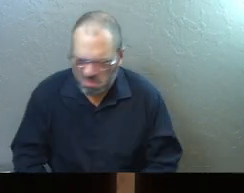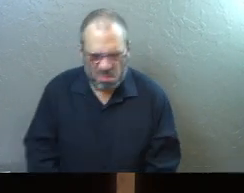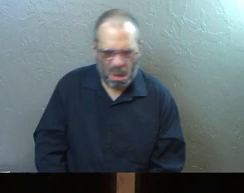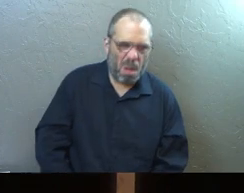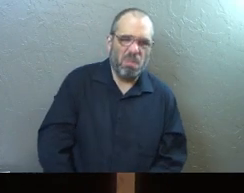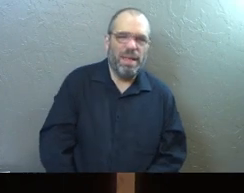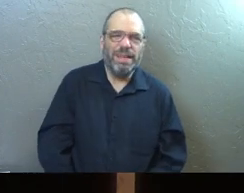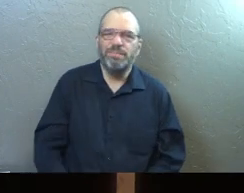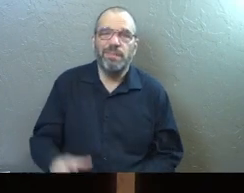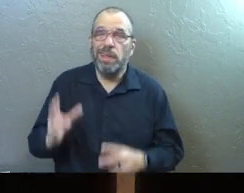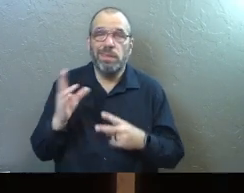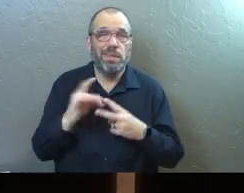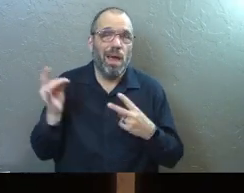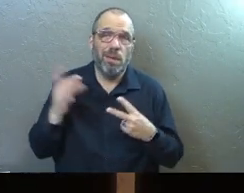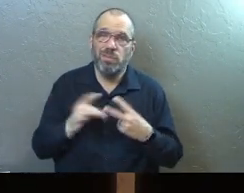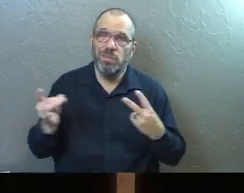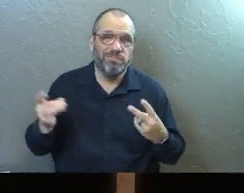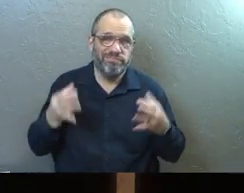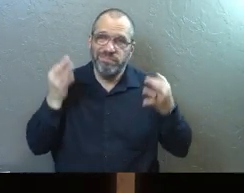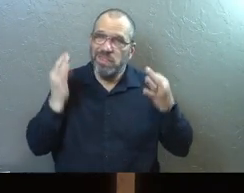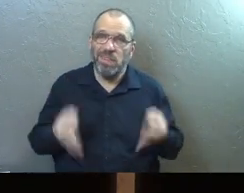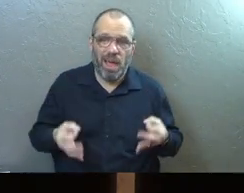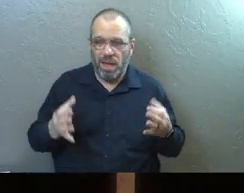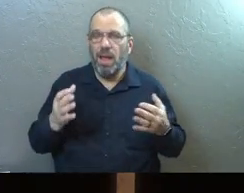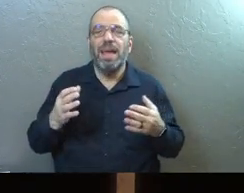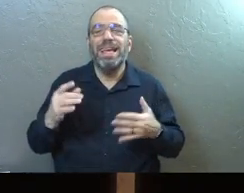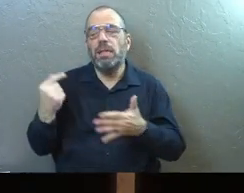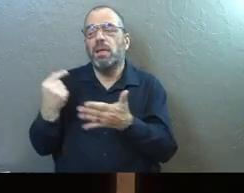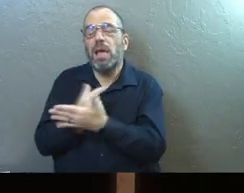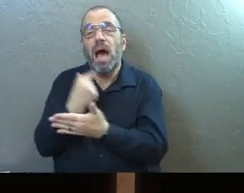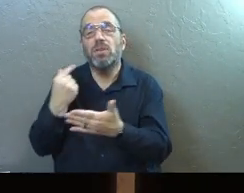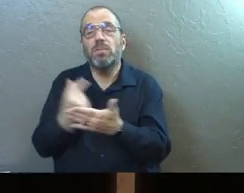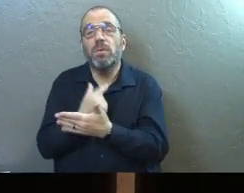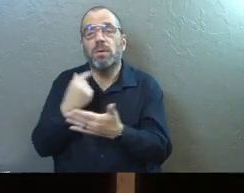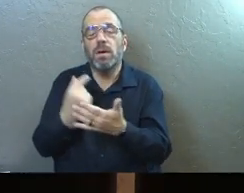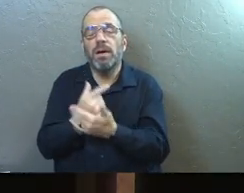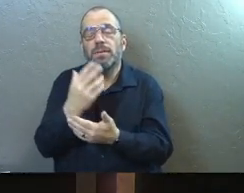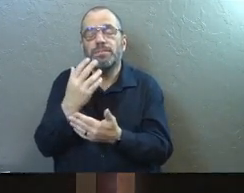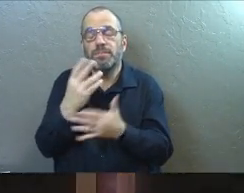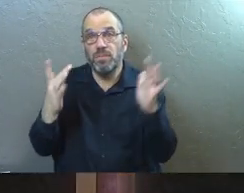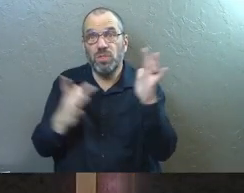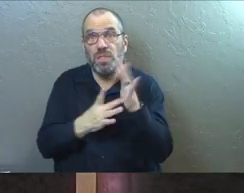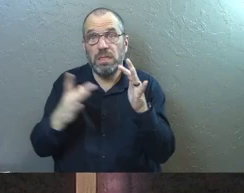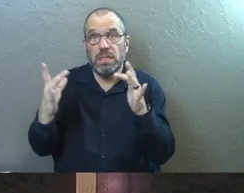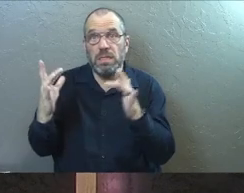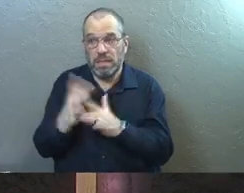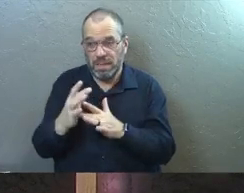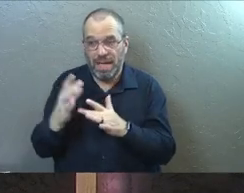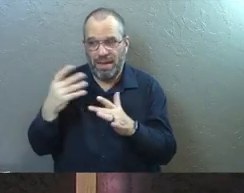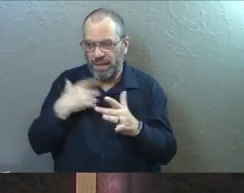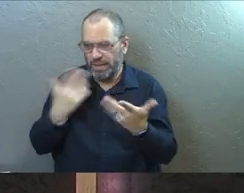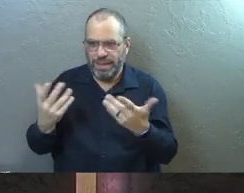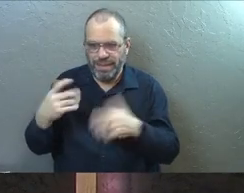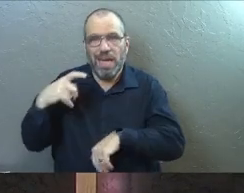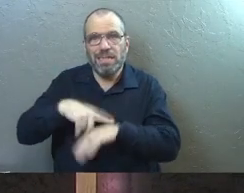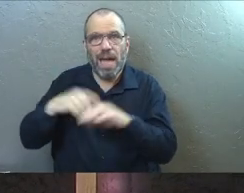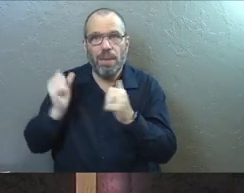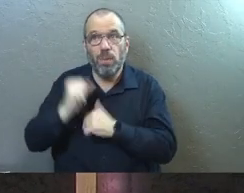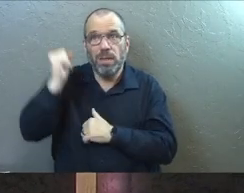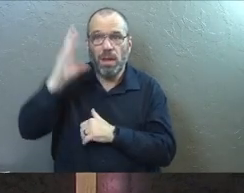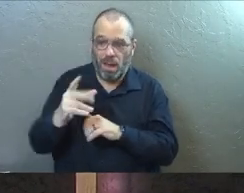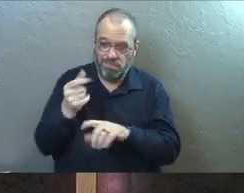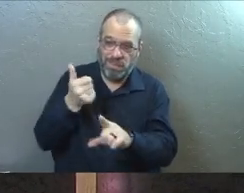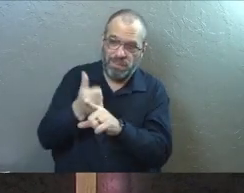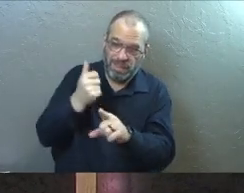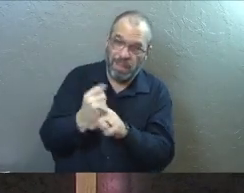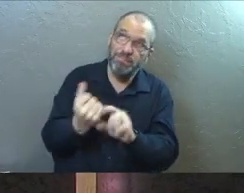It's always an option. There's a moment in the Gospels where Jesus is having this kind of moment with God the